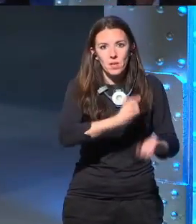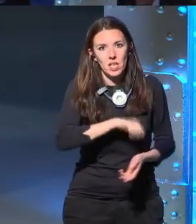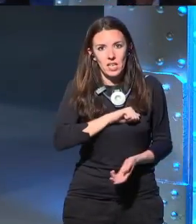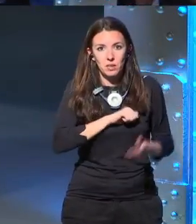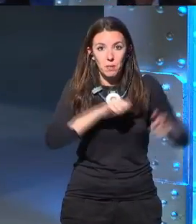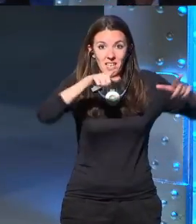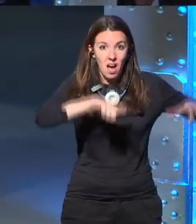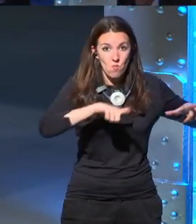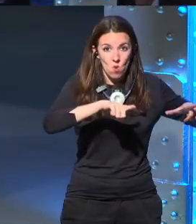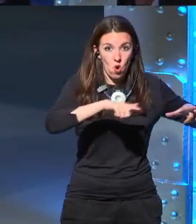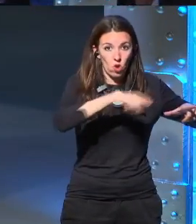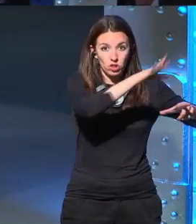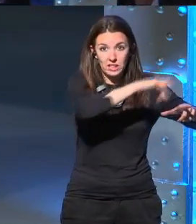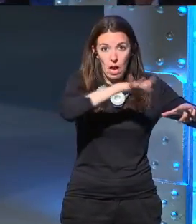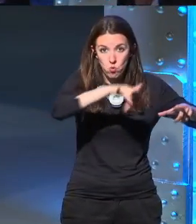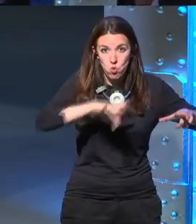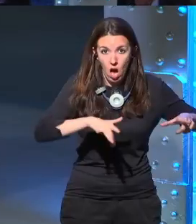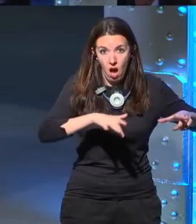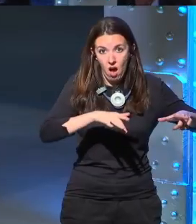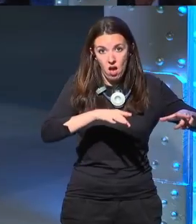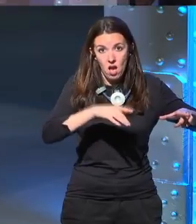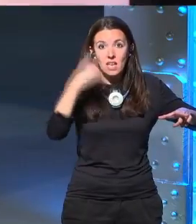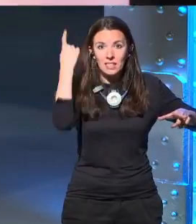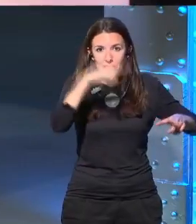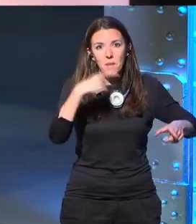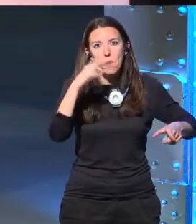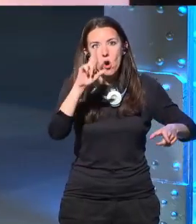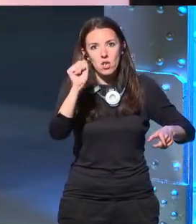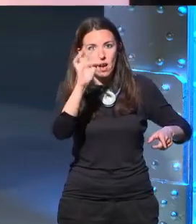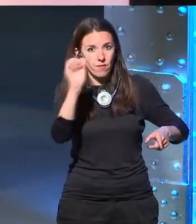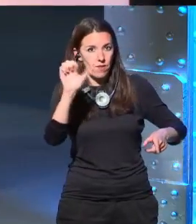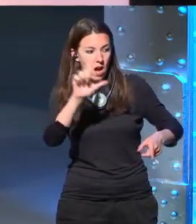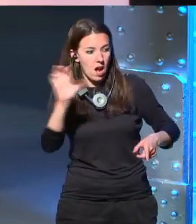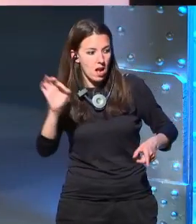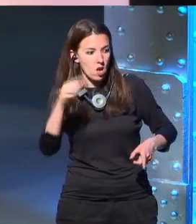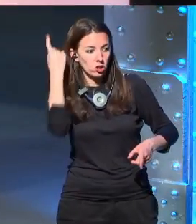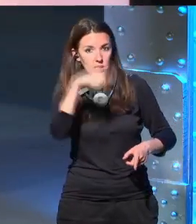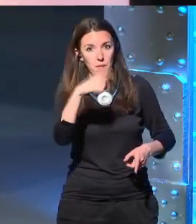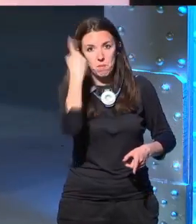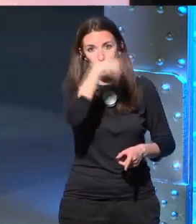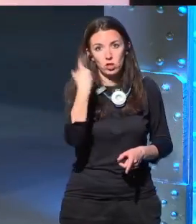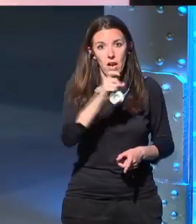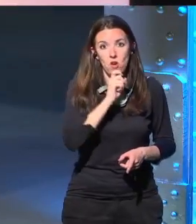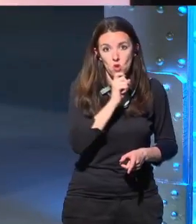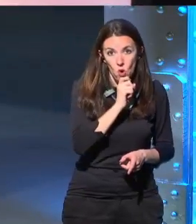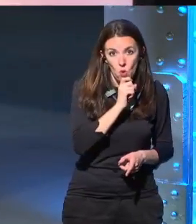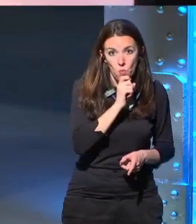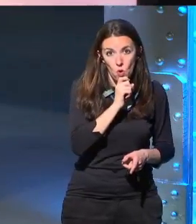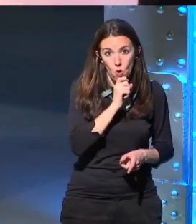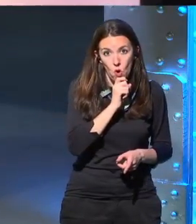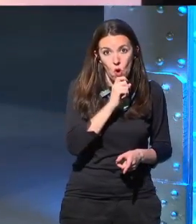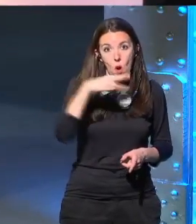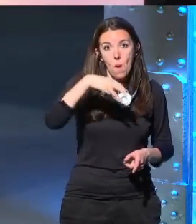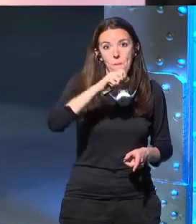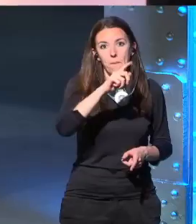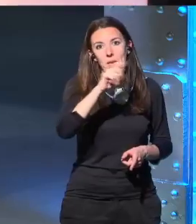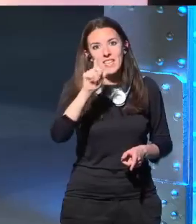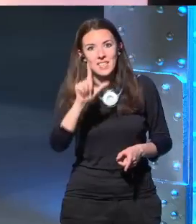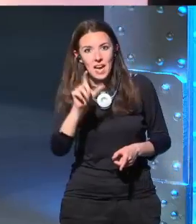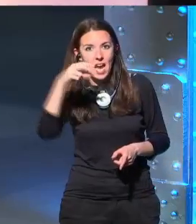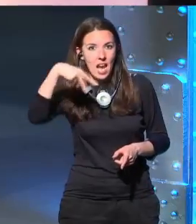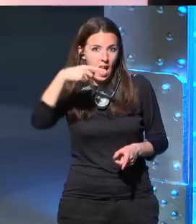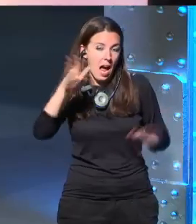first time in Spain the Tabula Lucana. We know how Raffaello's face was, we know how Michelangelo's face was, but we